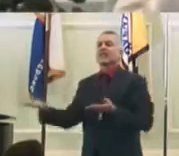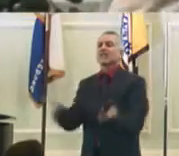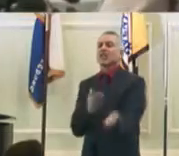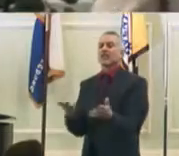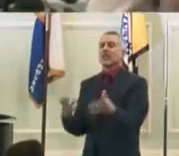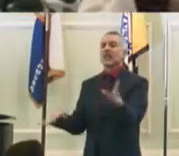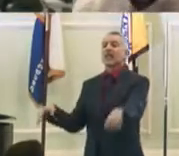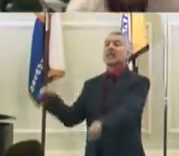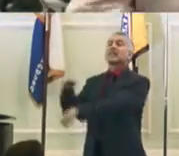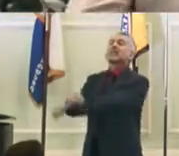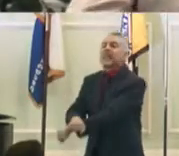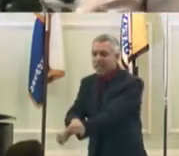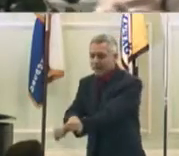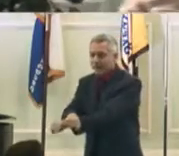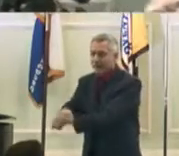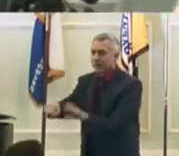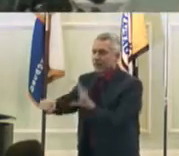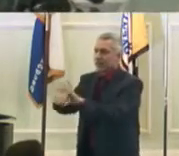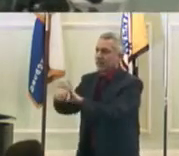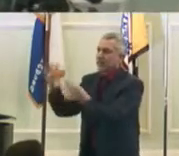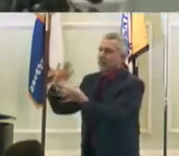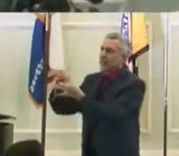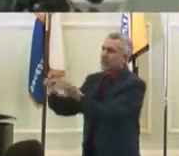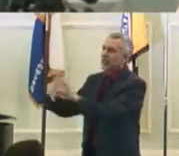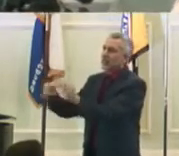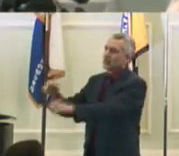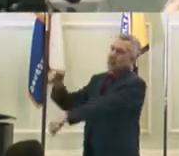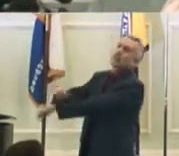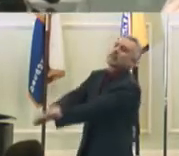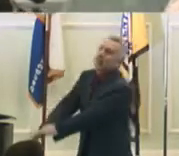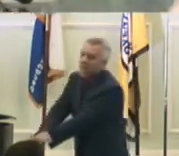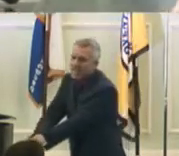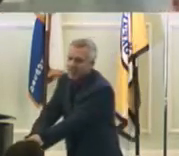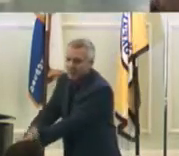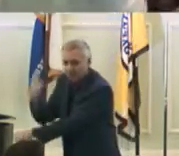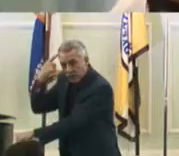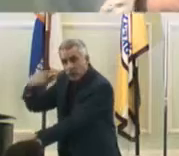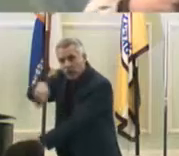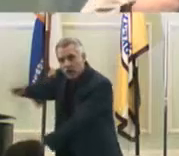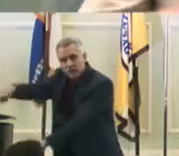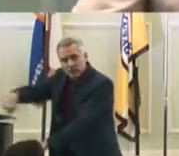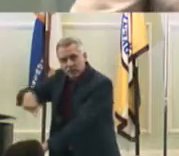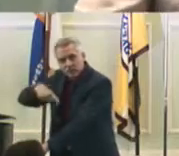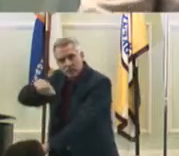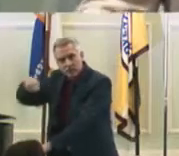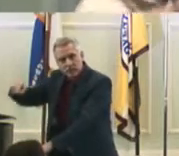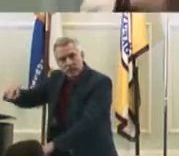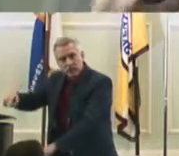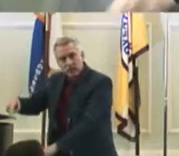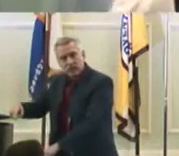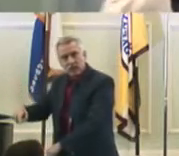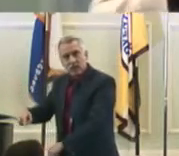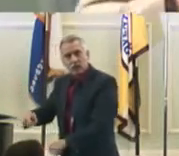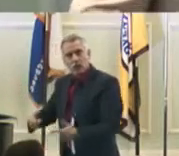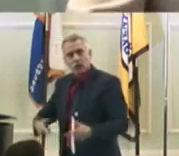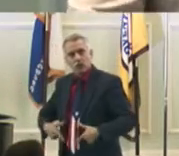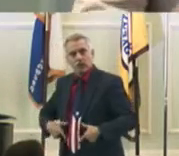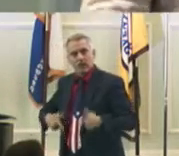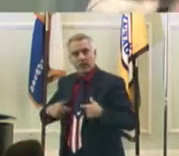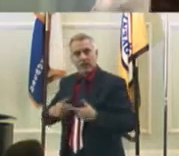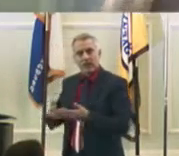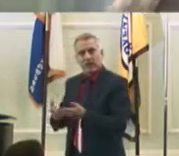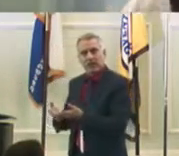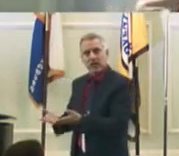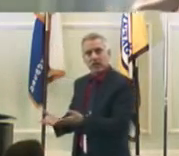became a slave on behalf of you and I. And so when we understand that, when we live in that, when we take